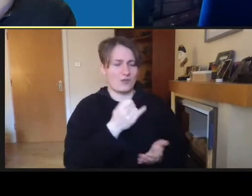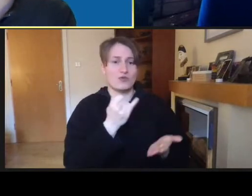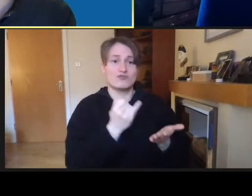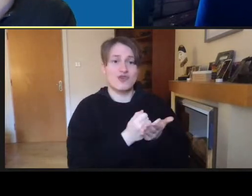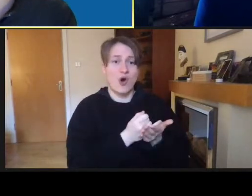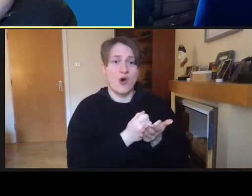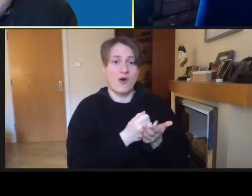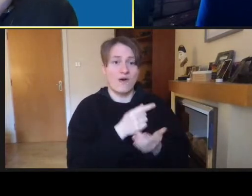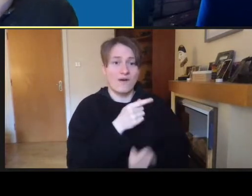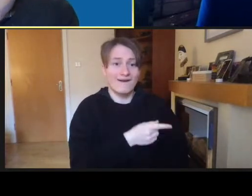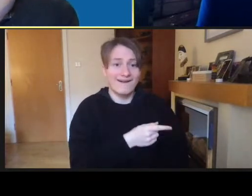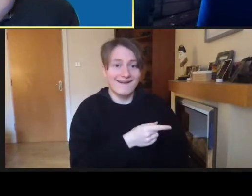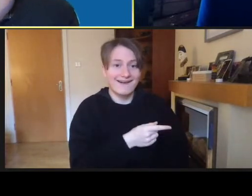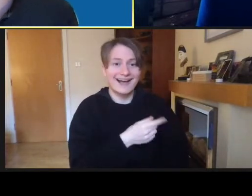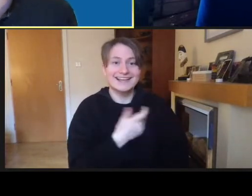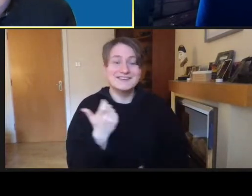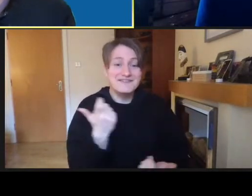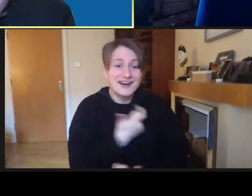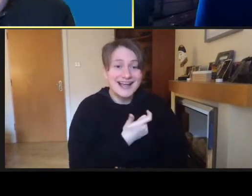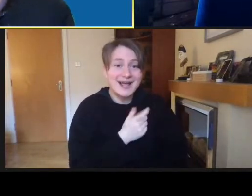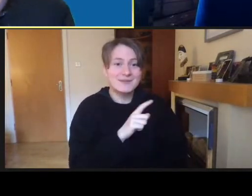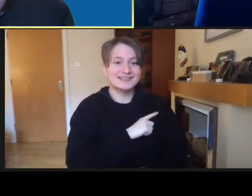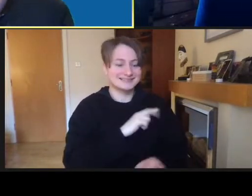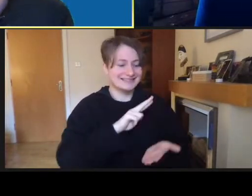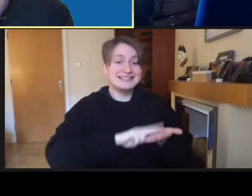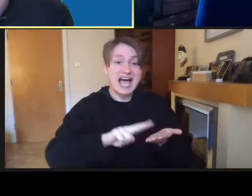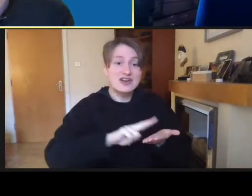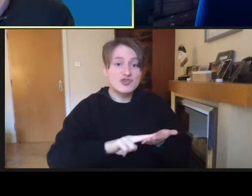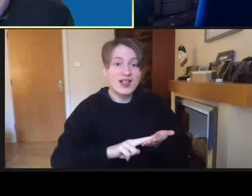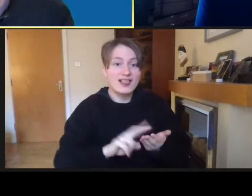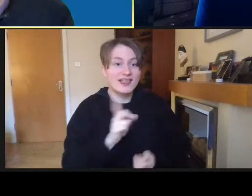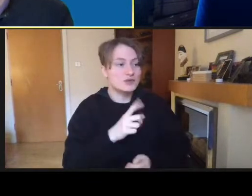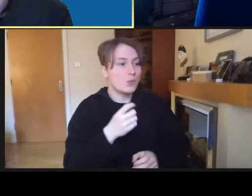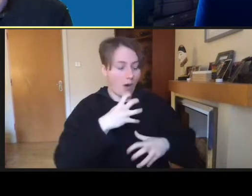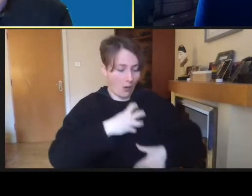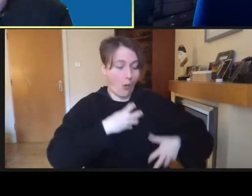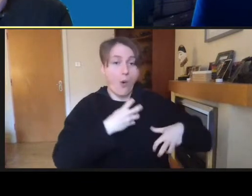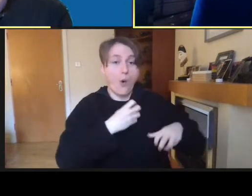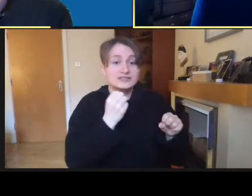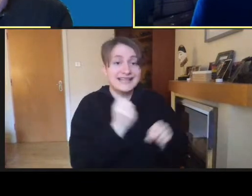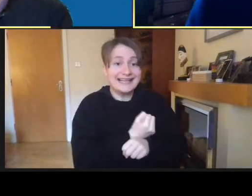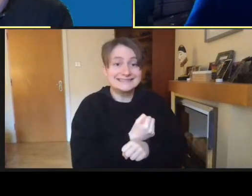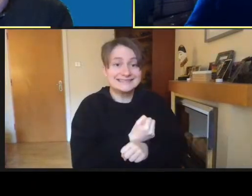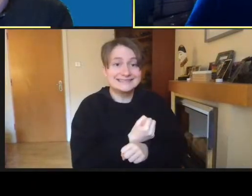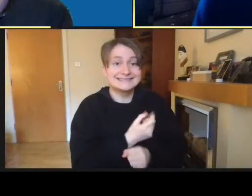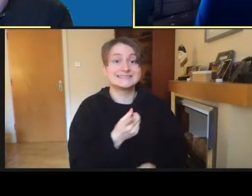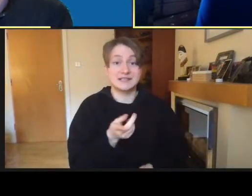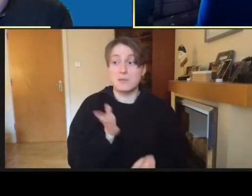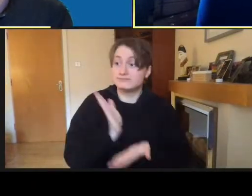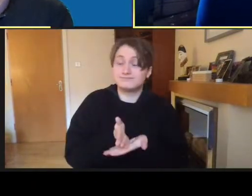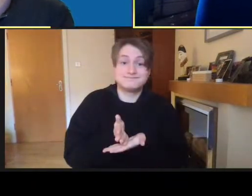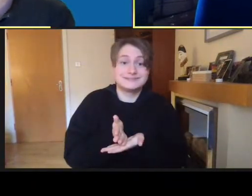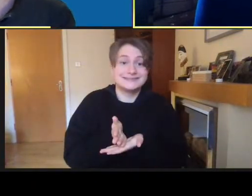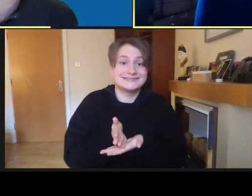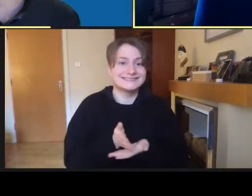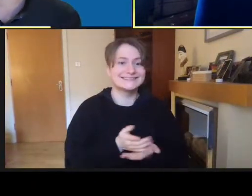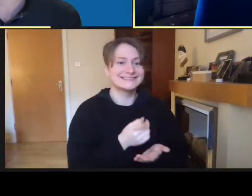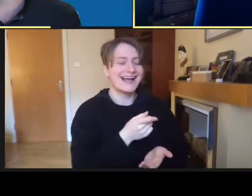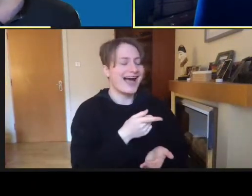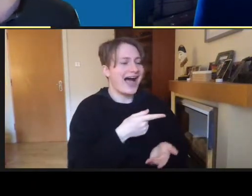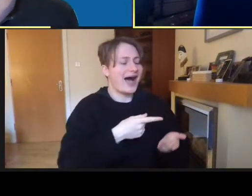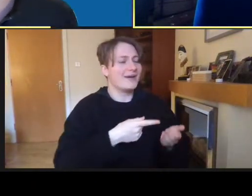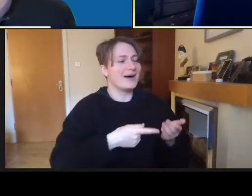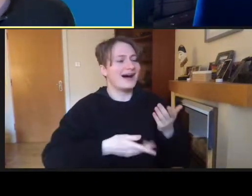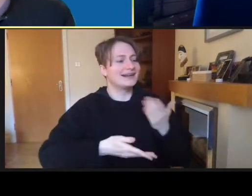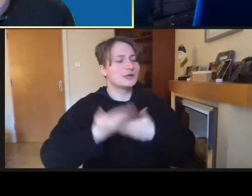fact. It's natural. That's what the horn did when it was exactly. And it's actually going